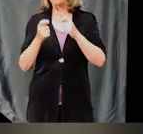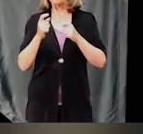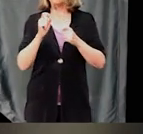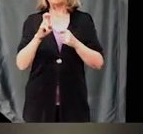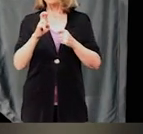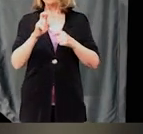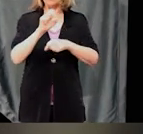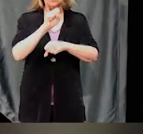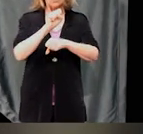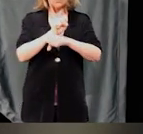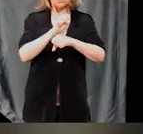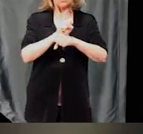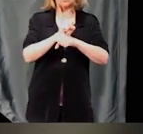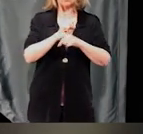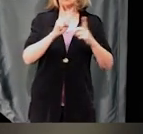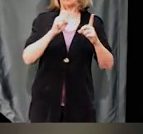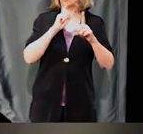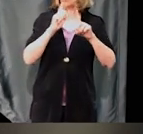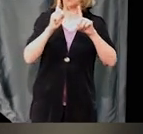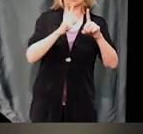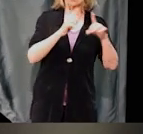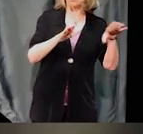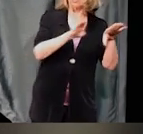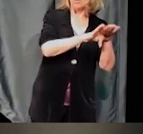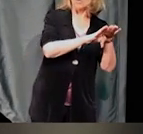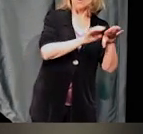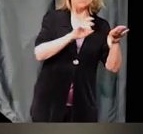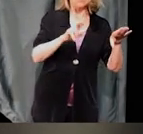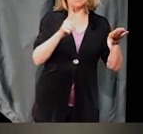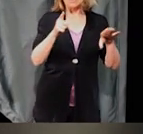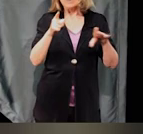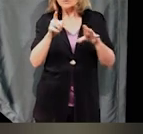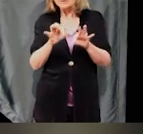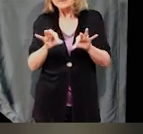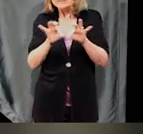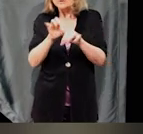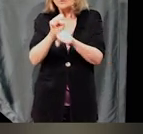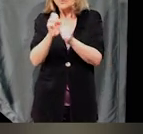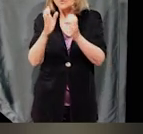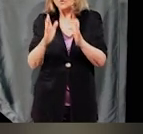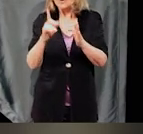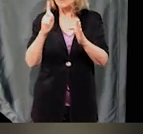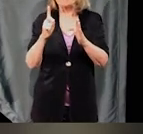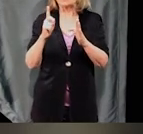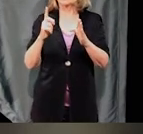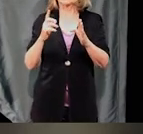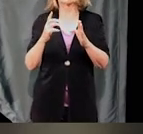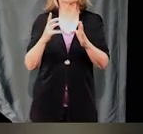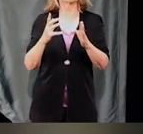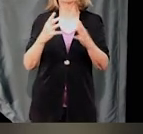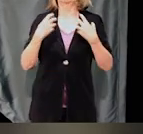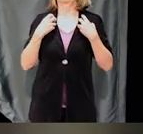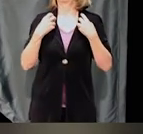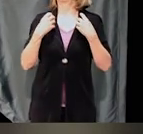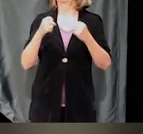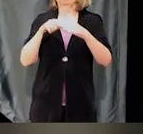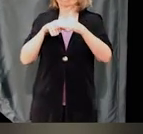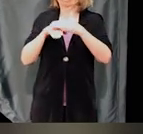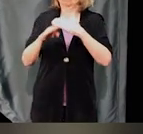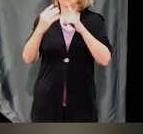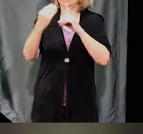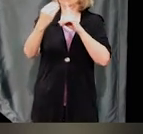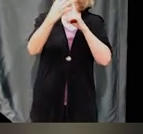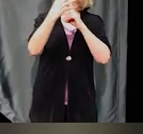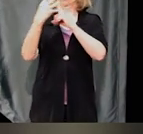being mandated by the state to close, or being deemed an essential worker, where you had to risk exposure, not only to yourself, but to your loved ones,